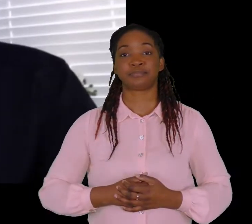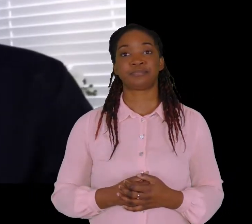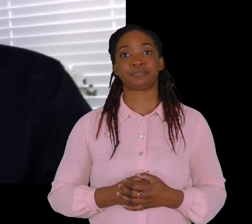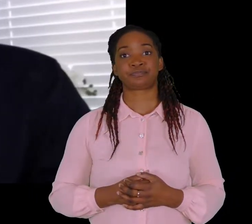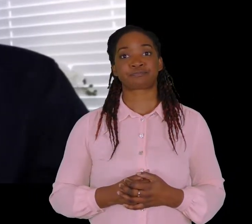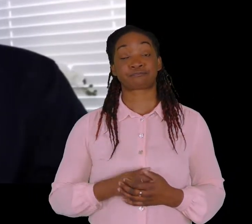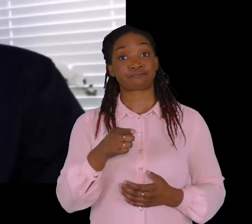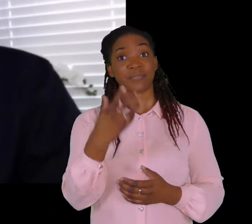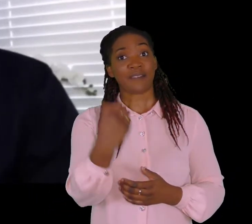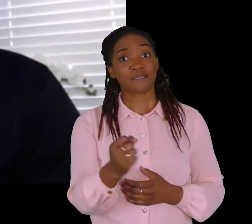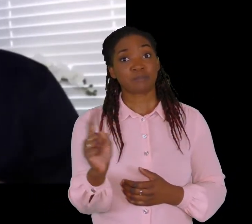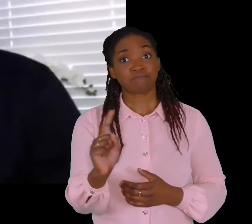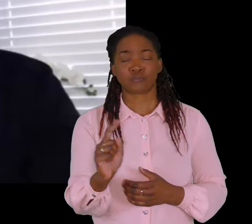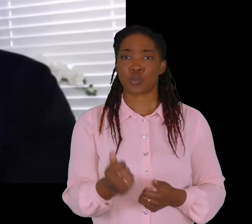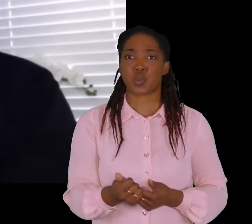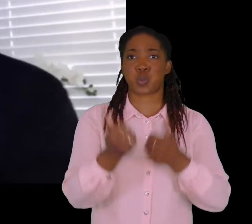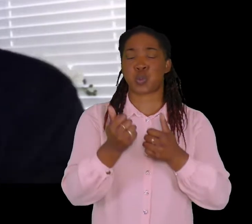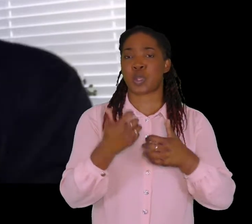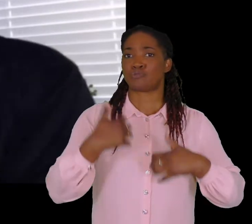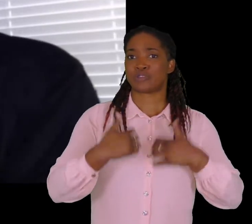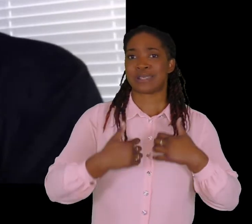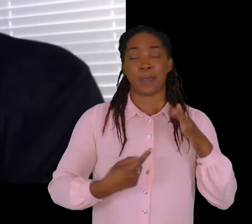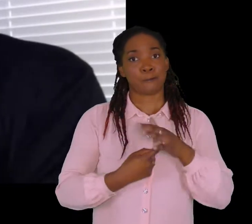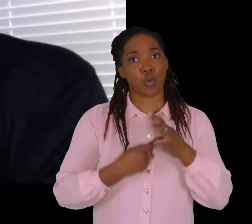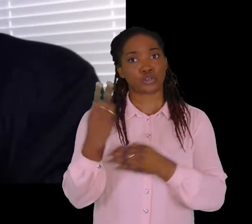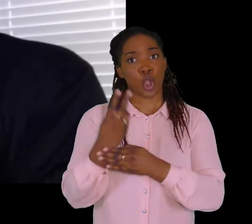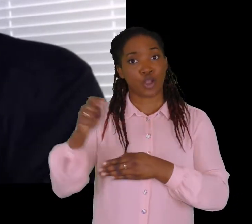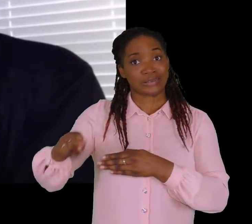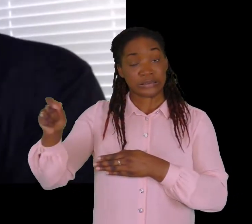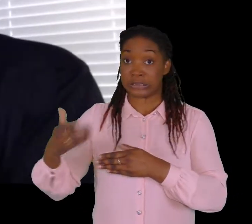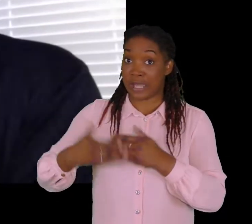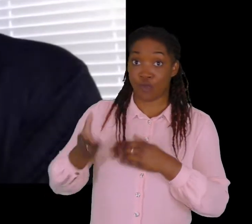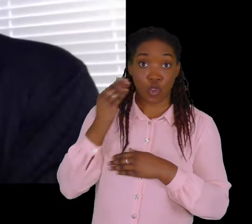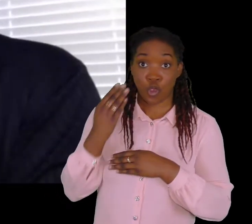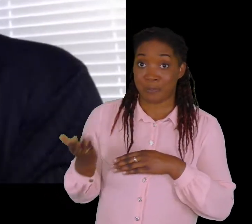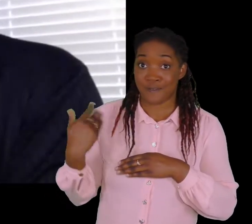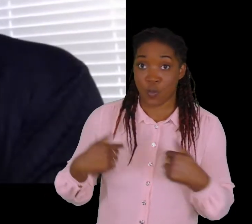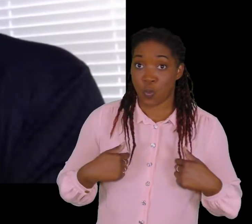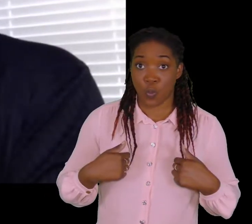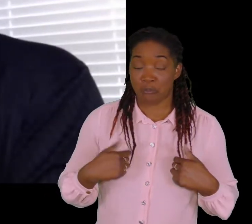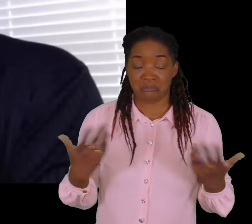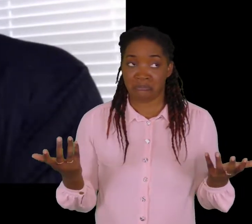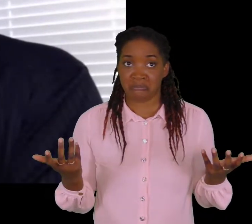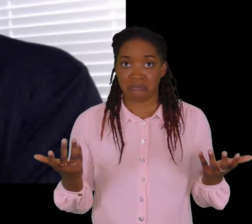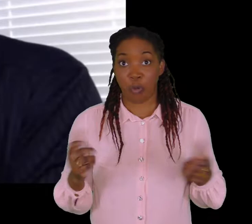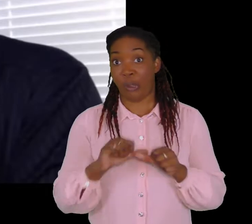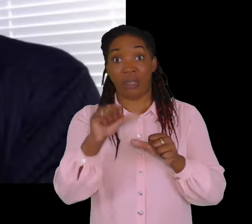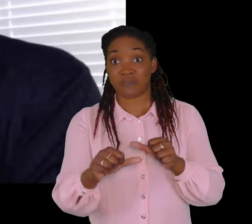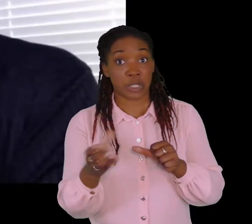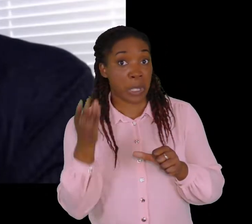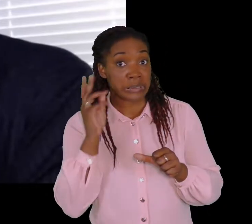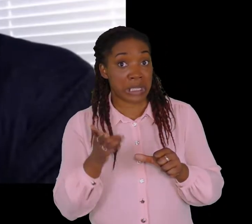So, and it featured a great number of really interesting, important artists which we'd never heard of or even have heard of